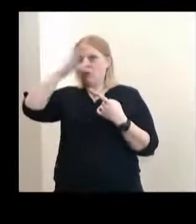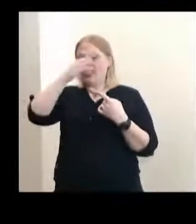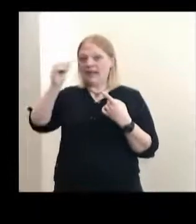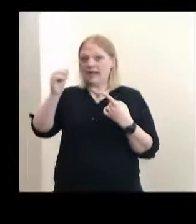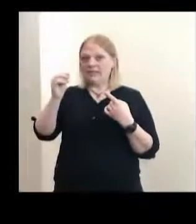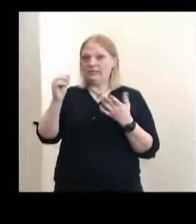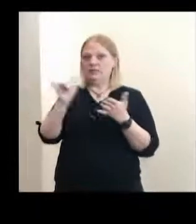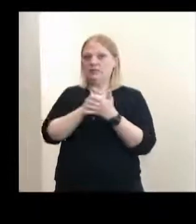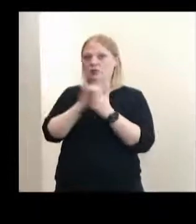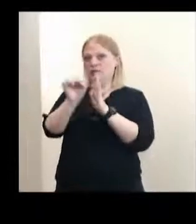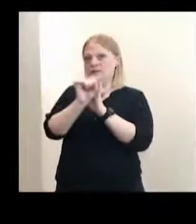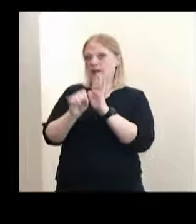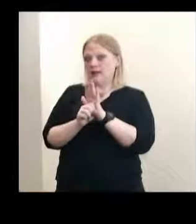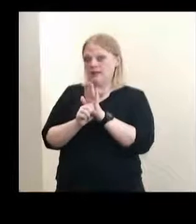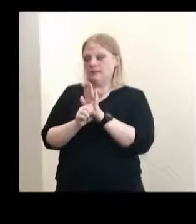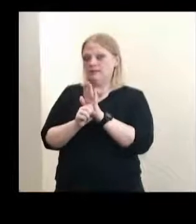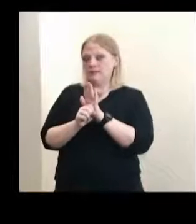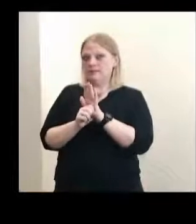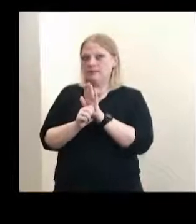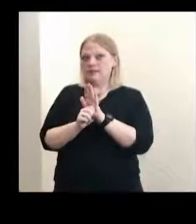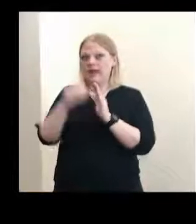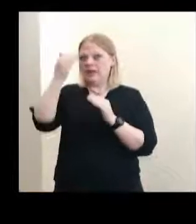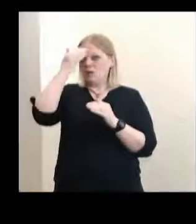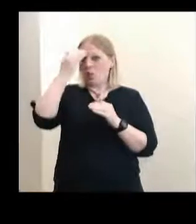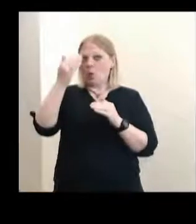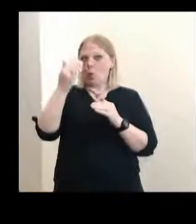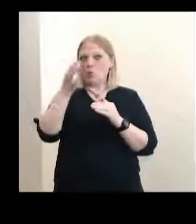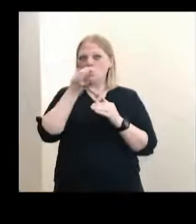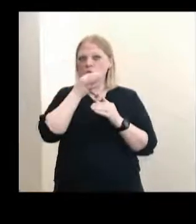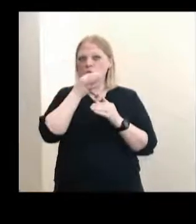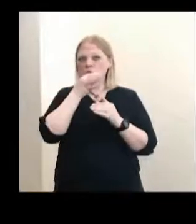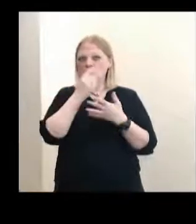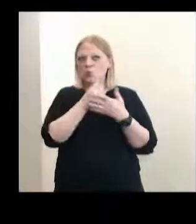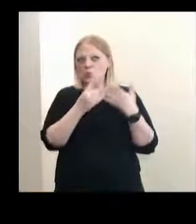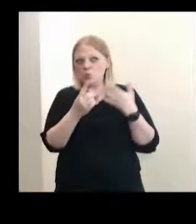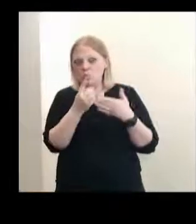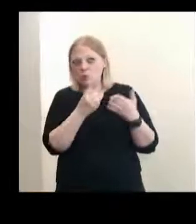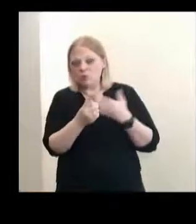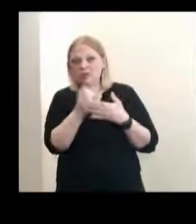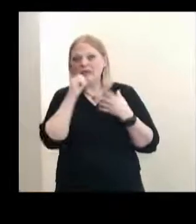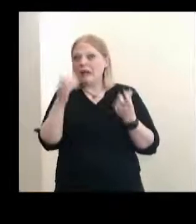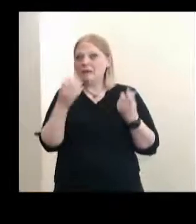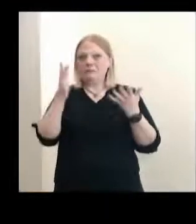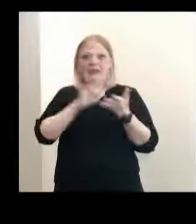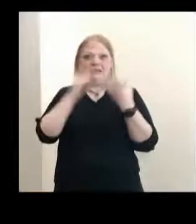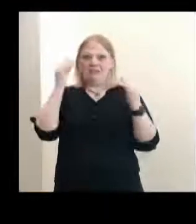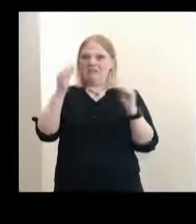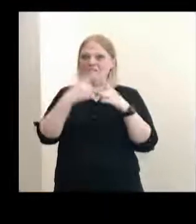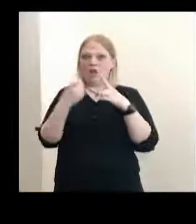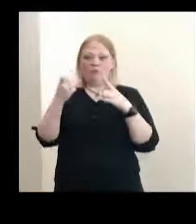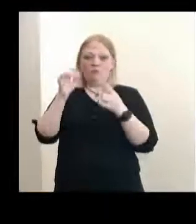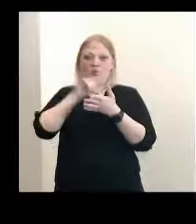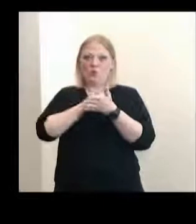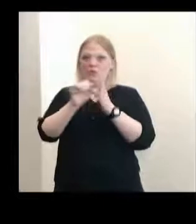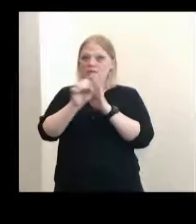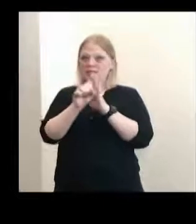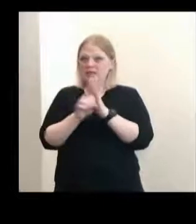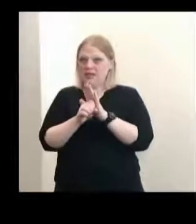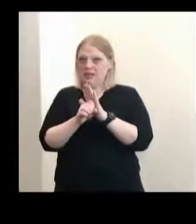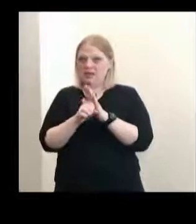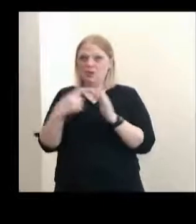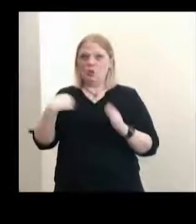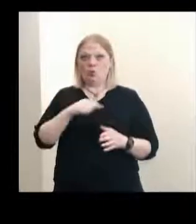and the state. I do know in the upcoming week, there's not many pharmacies that are getting doses from New York State. We were going to get